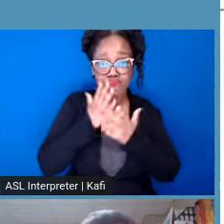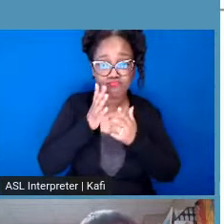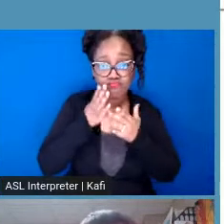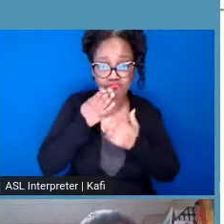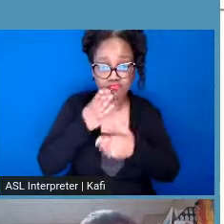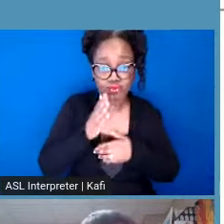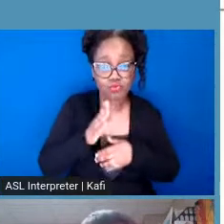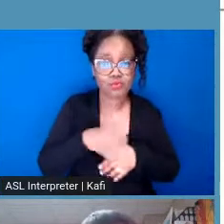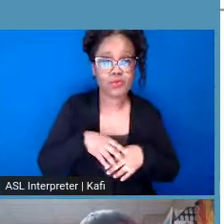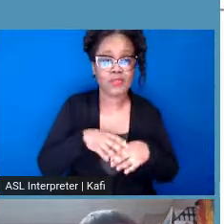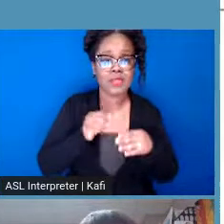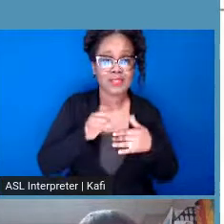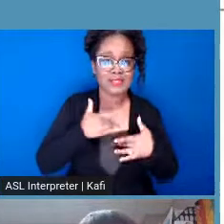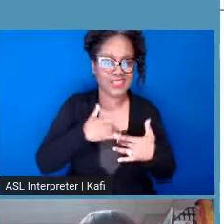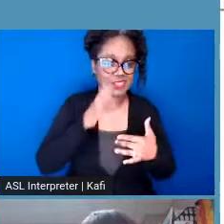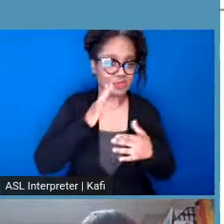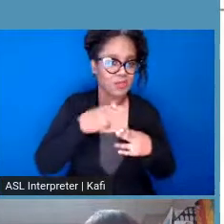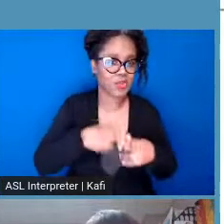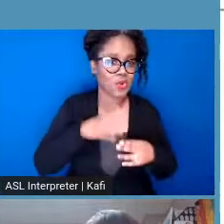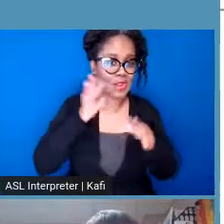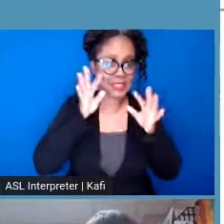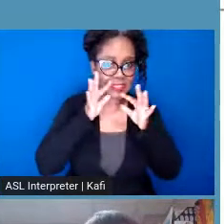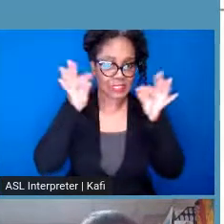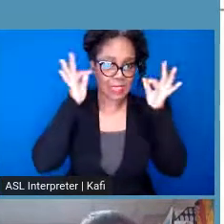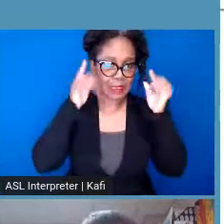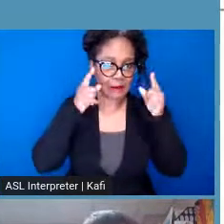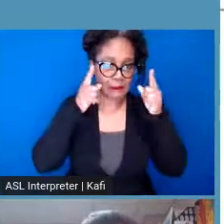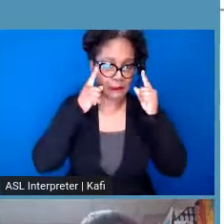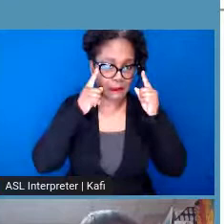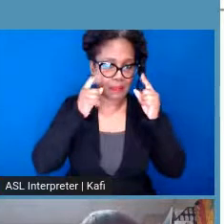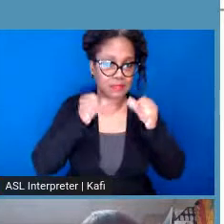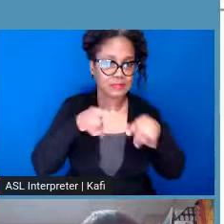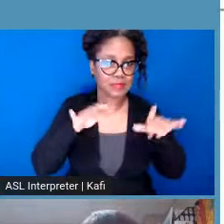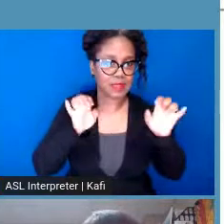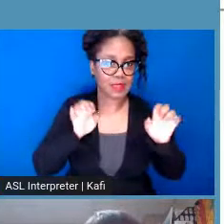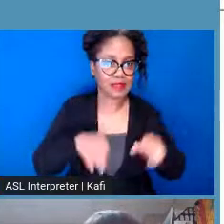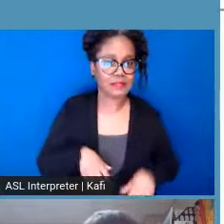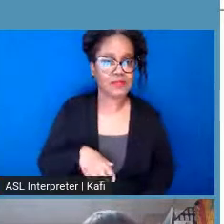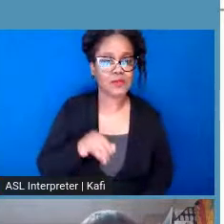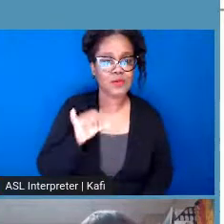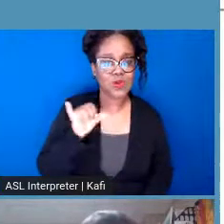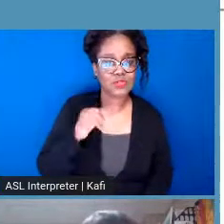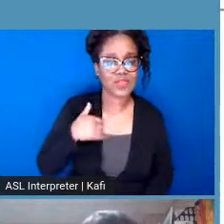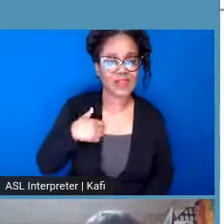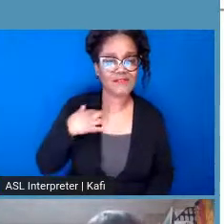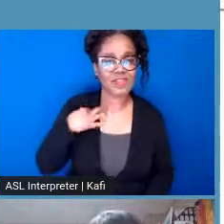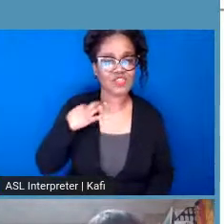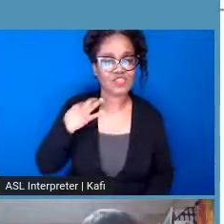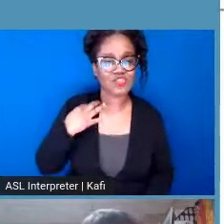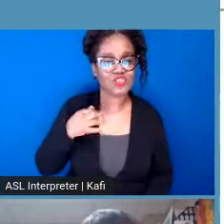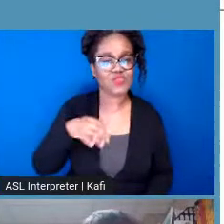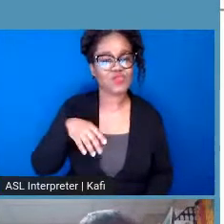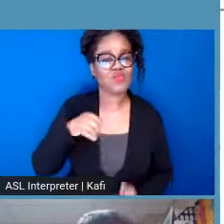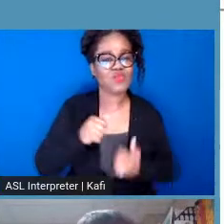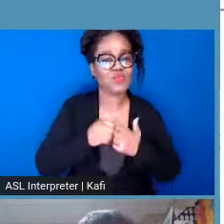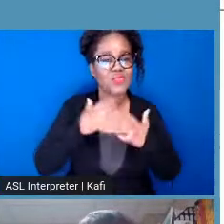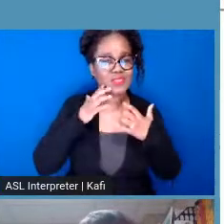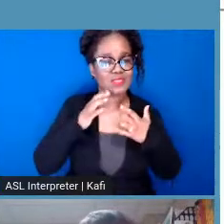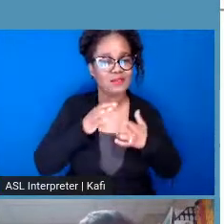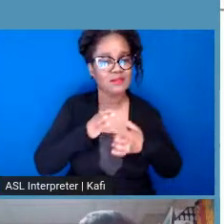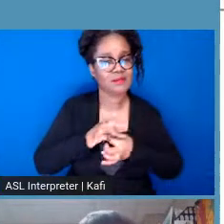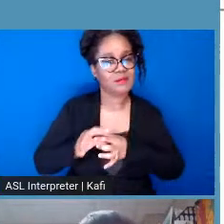a black and white blouse that's patterned with wavy bubbles, accented by dangly pearl